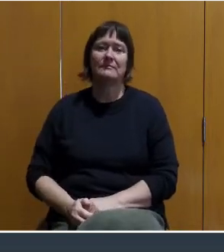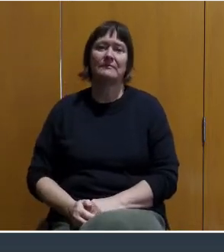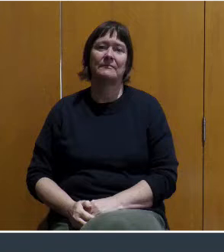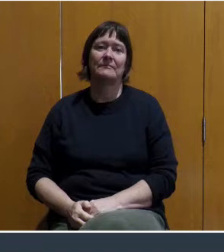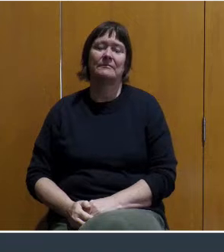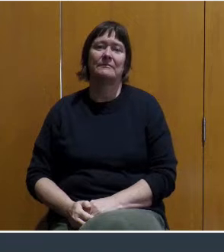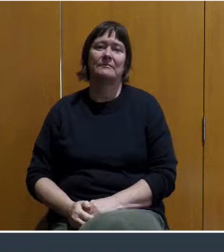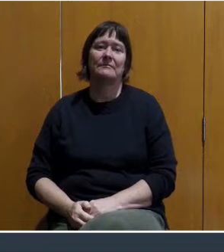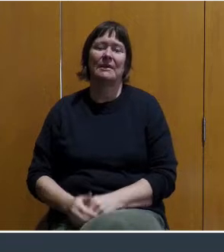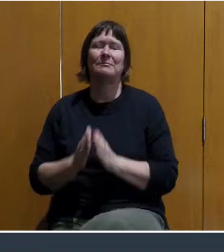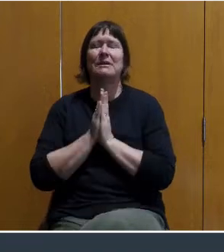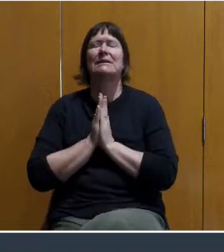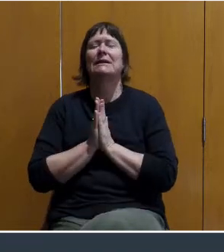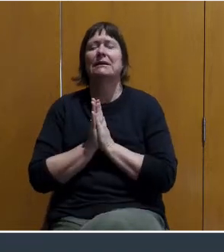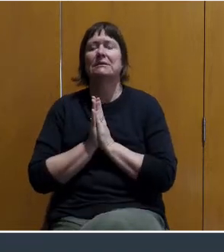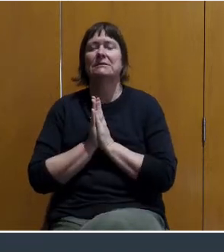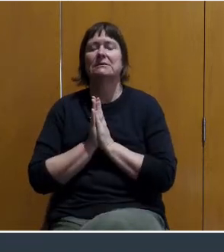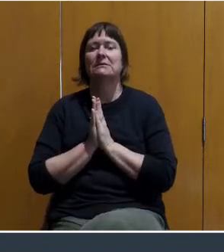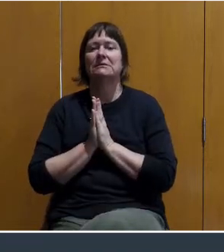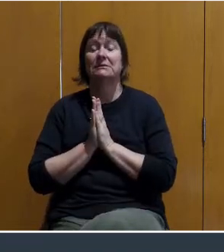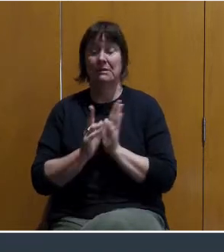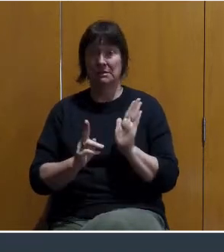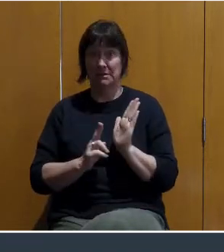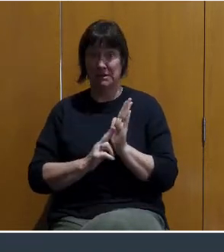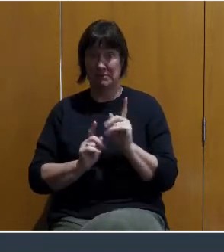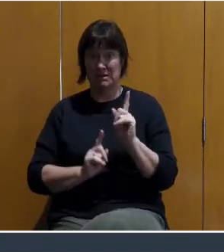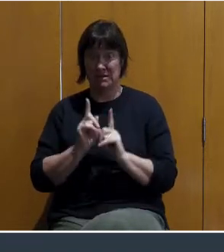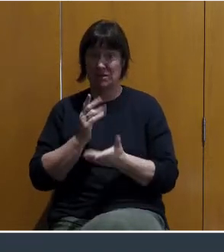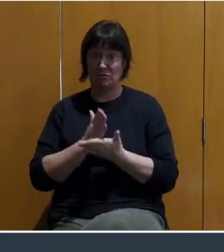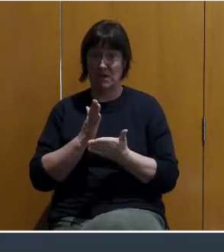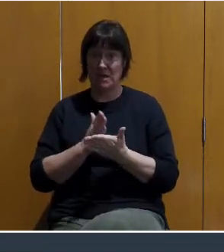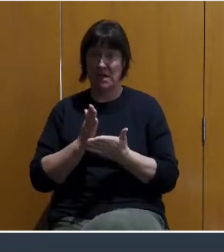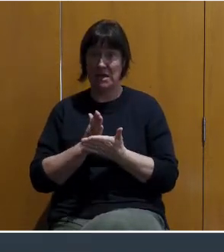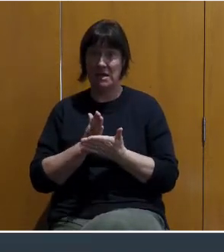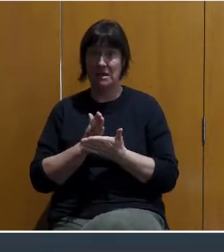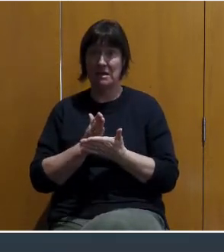just pleading with you that Napier City actually is not very well